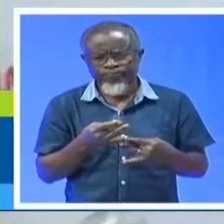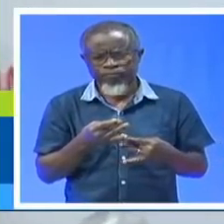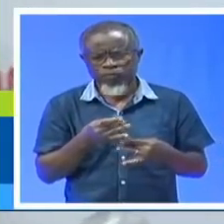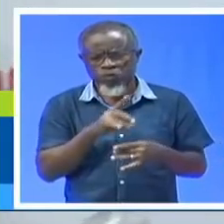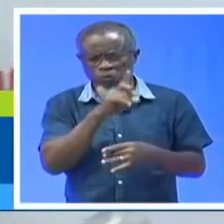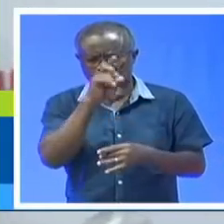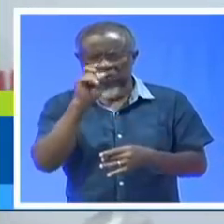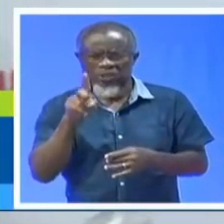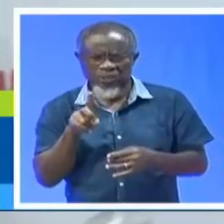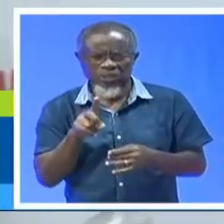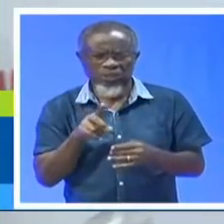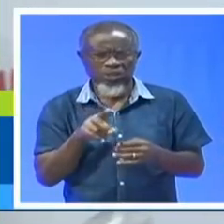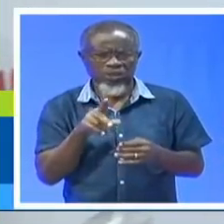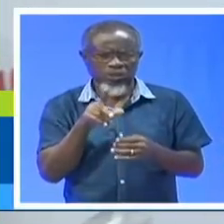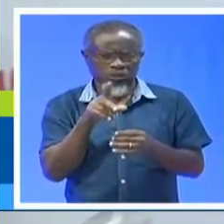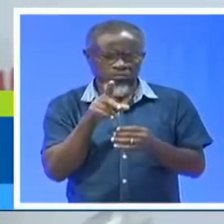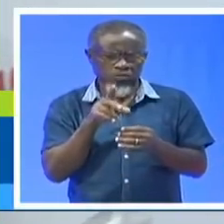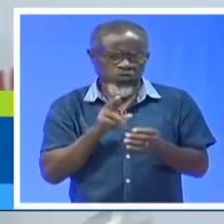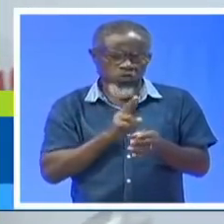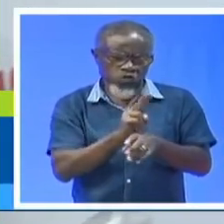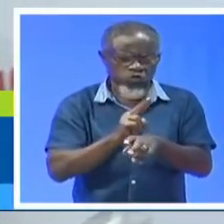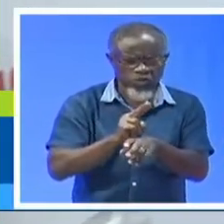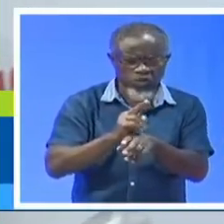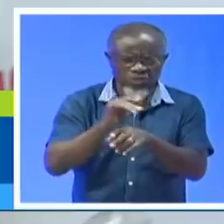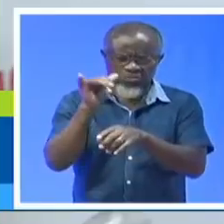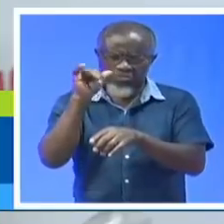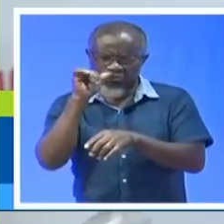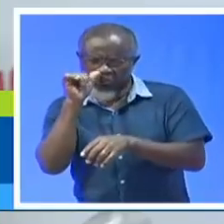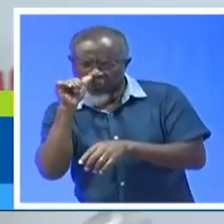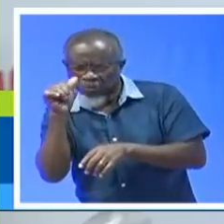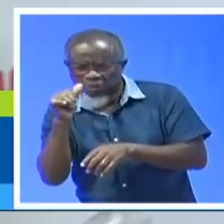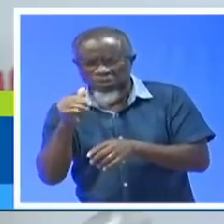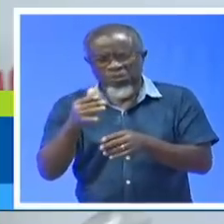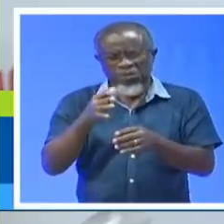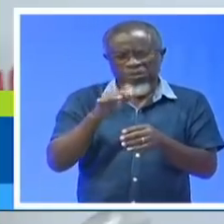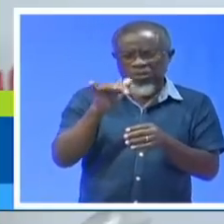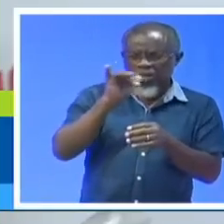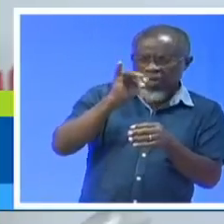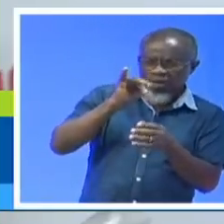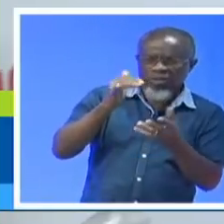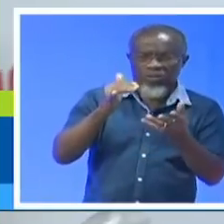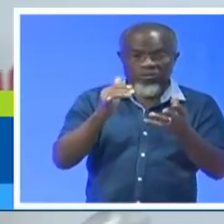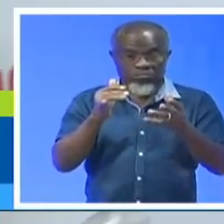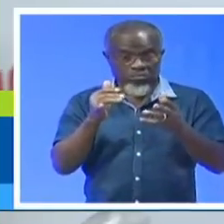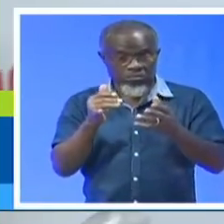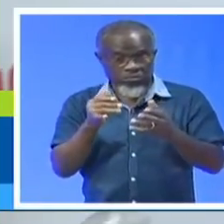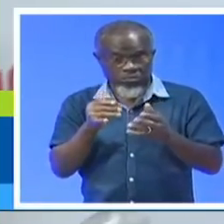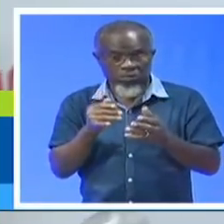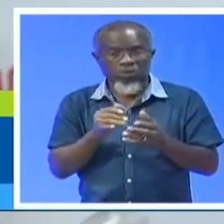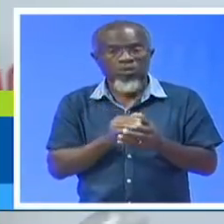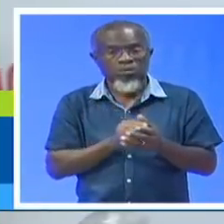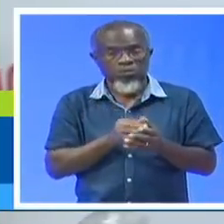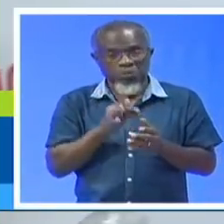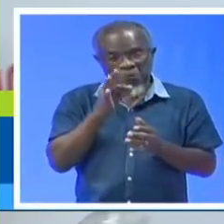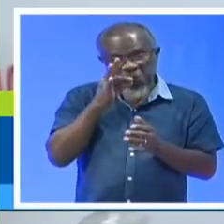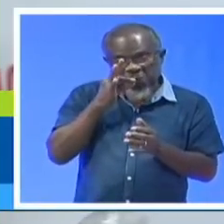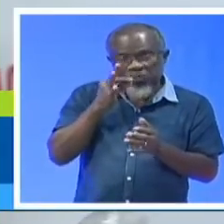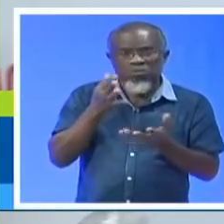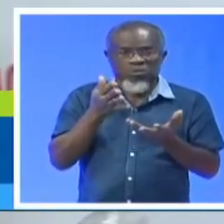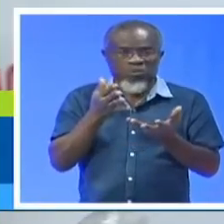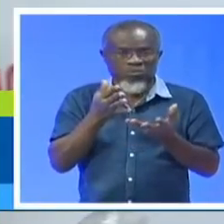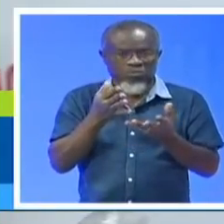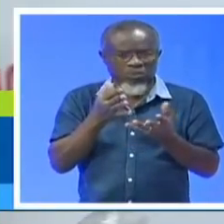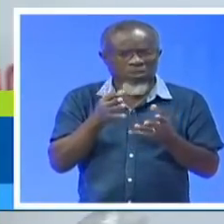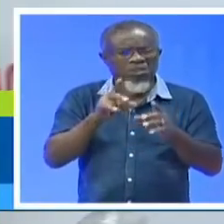a comorbidity, but those drug use disorders can lead to various things, including choices, behavioral patterns that